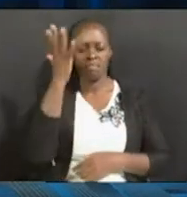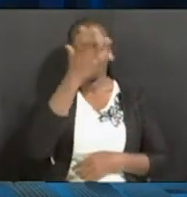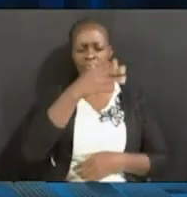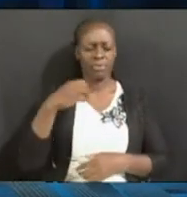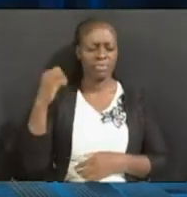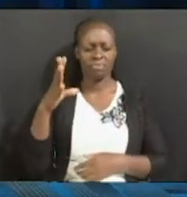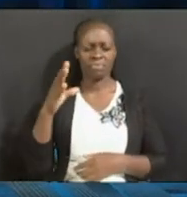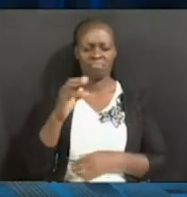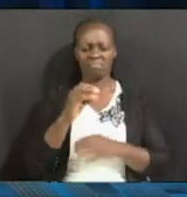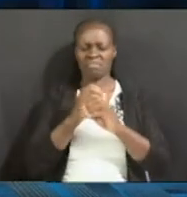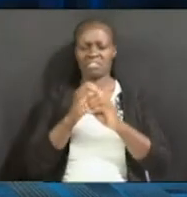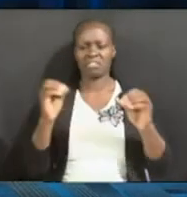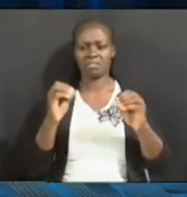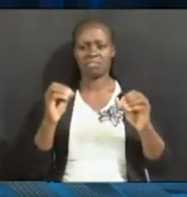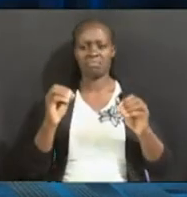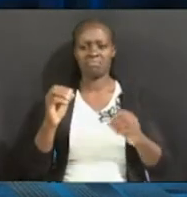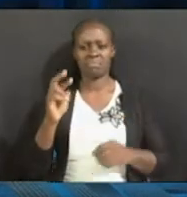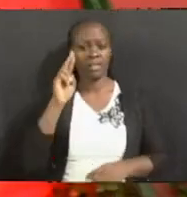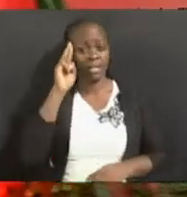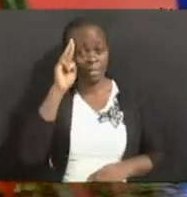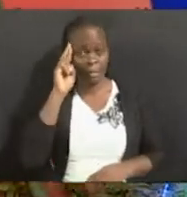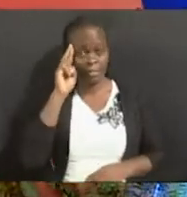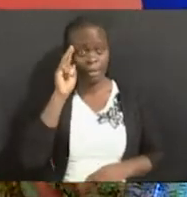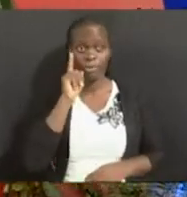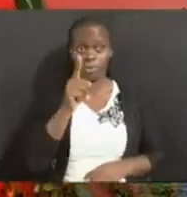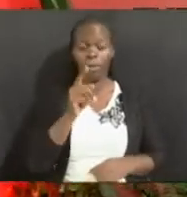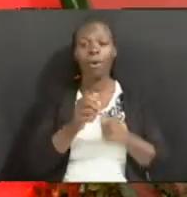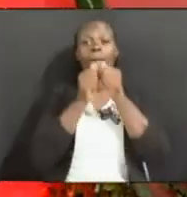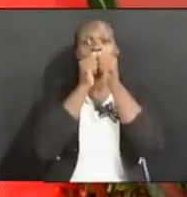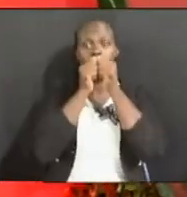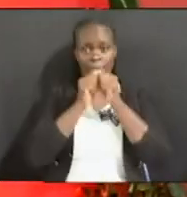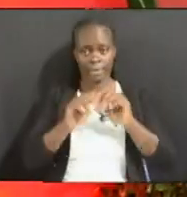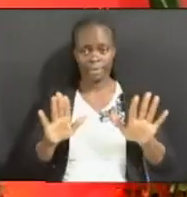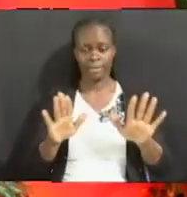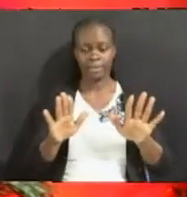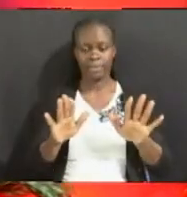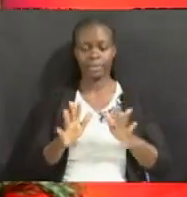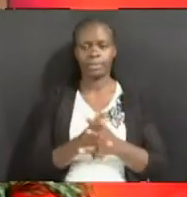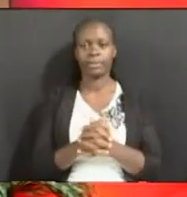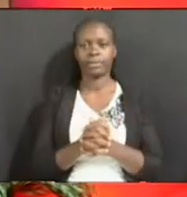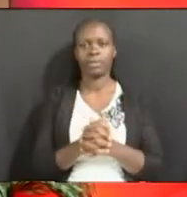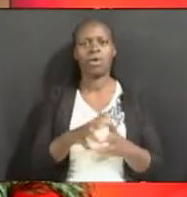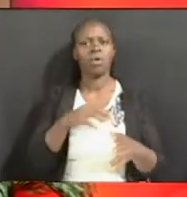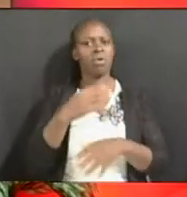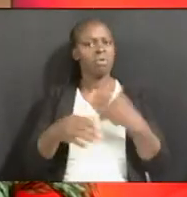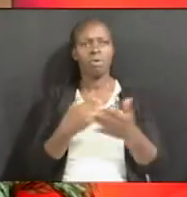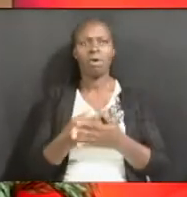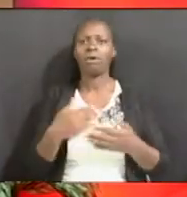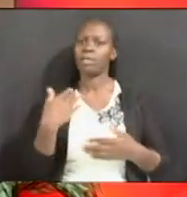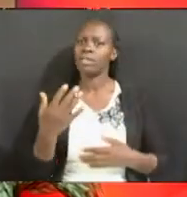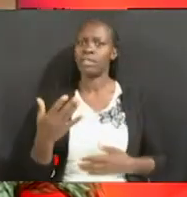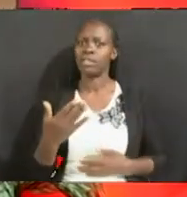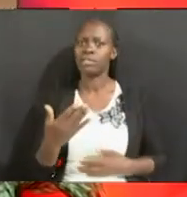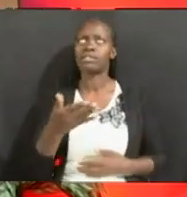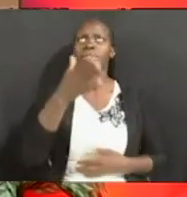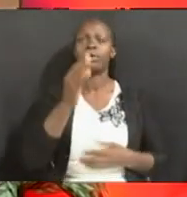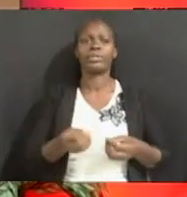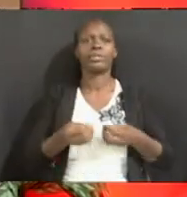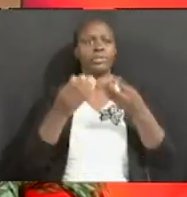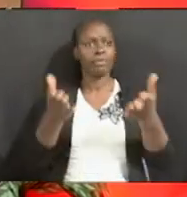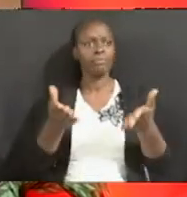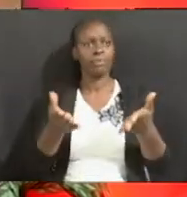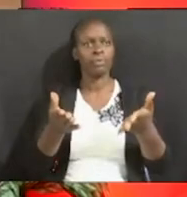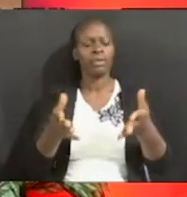handsome. Remember, you are what? All the gifts that God gave us, let us bless the